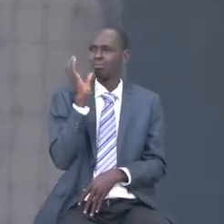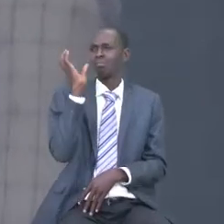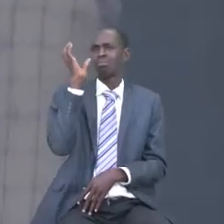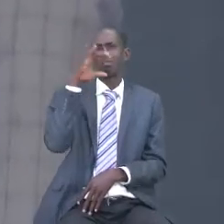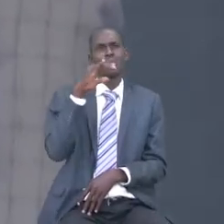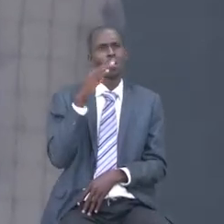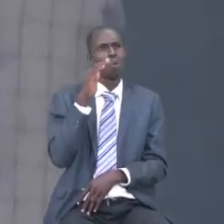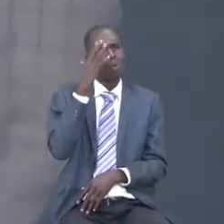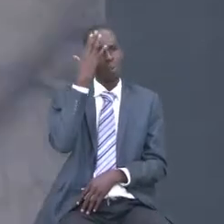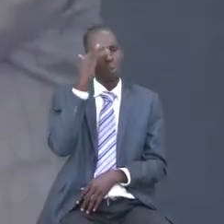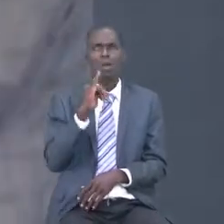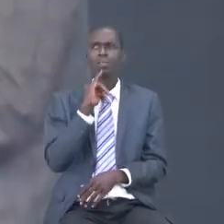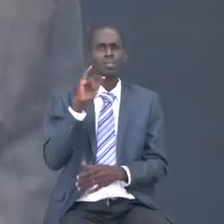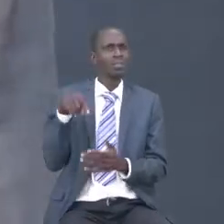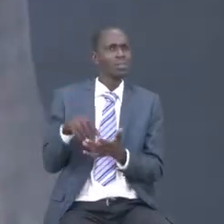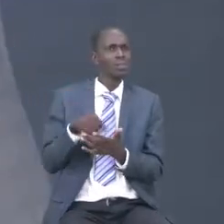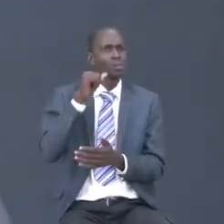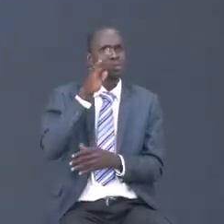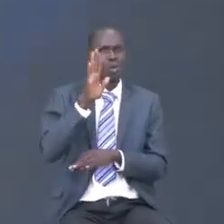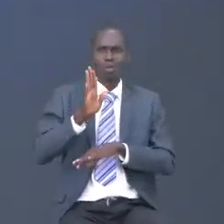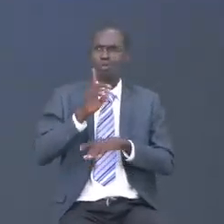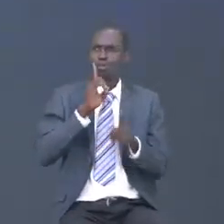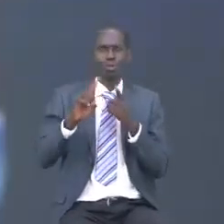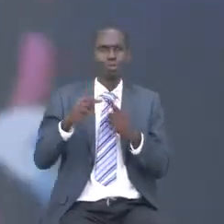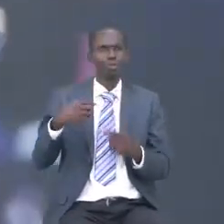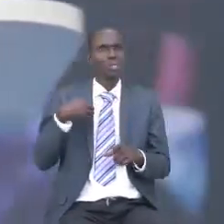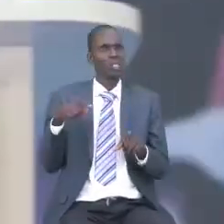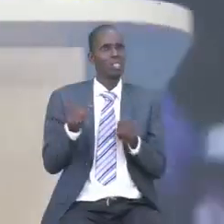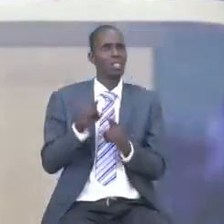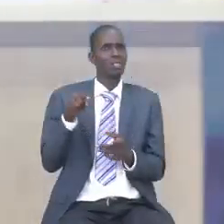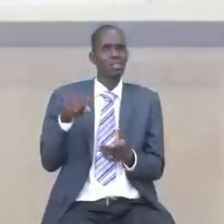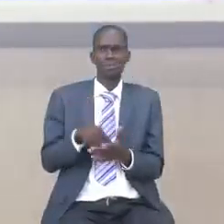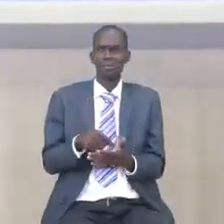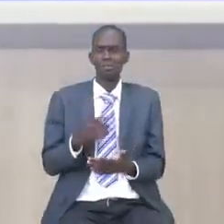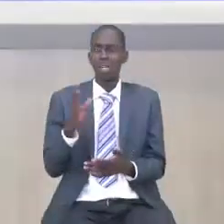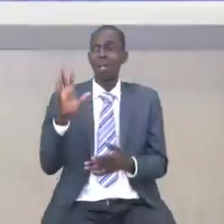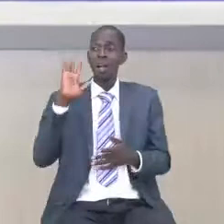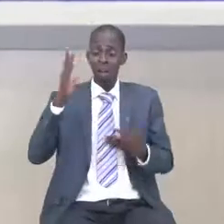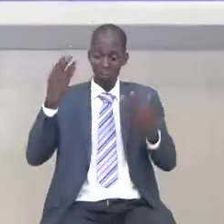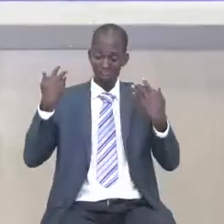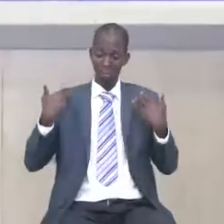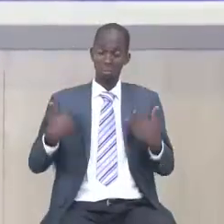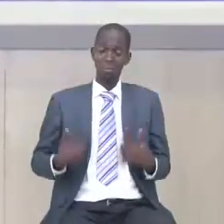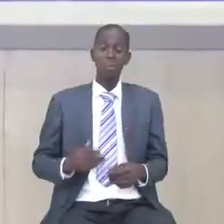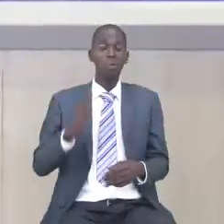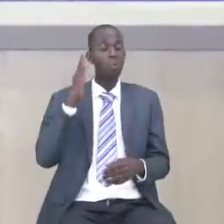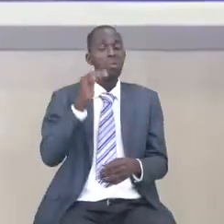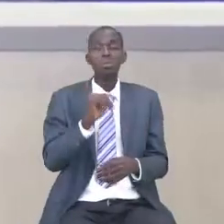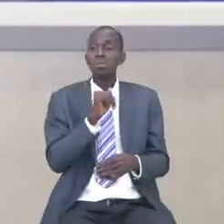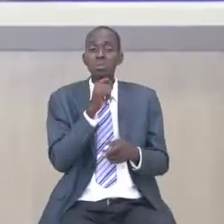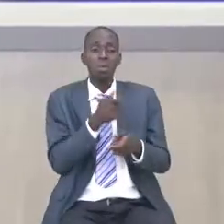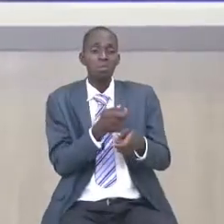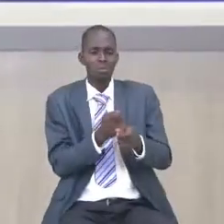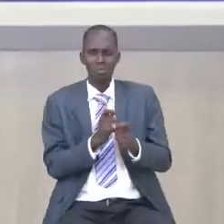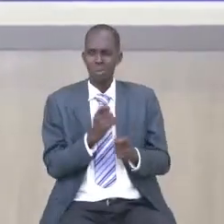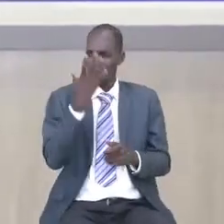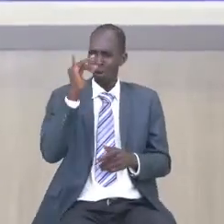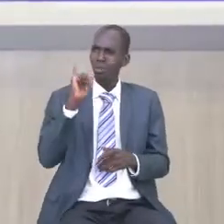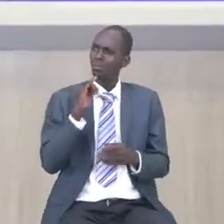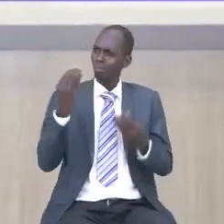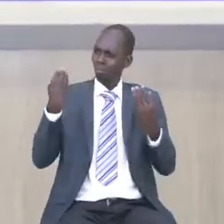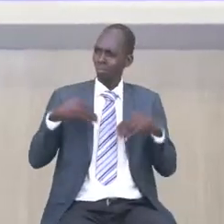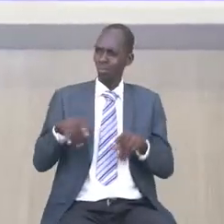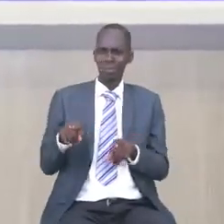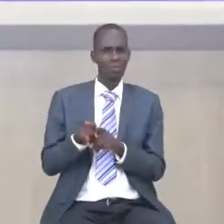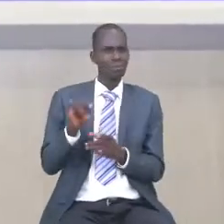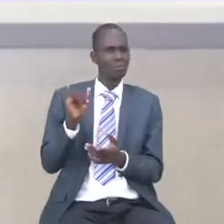woman talking like this. Her appearance will be unattractive. Why is she like that? And why is